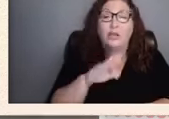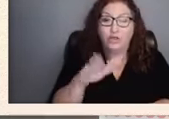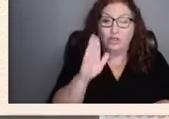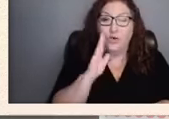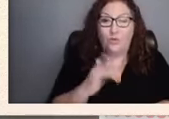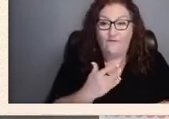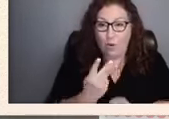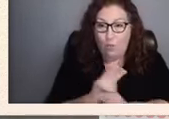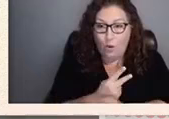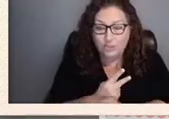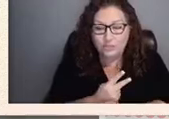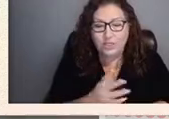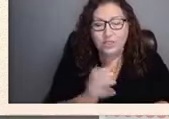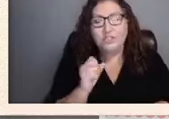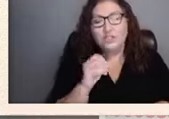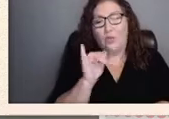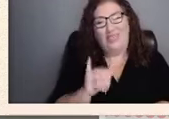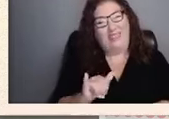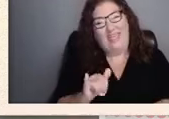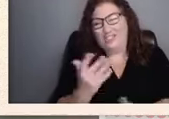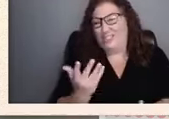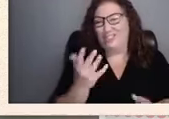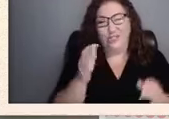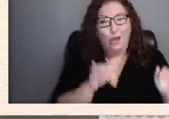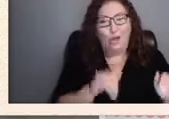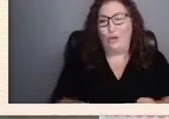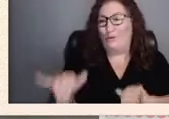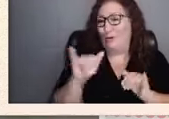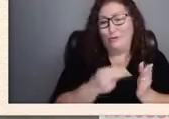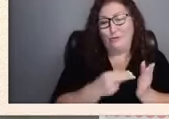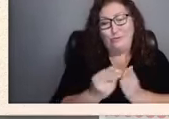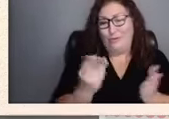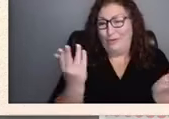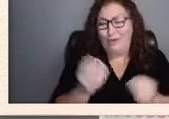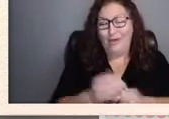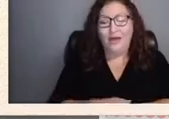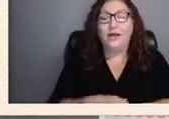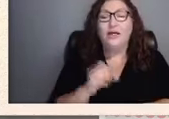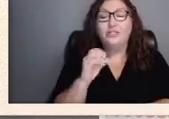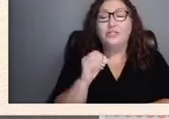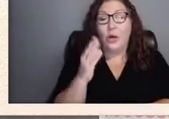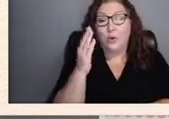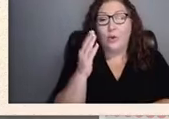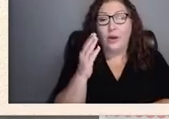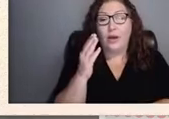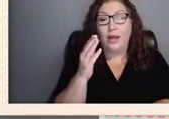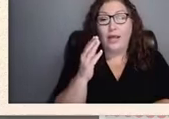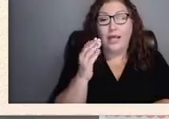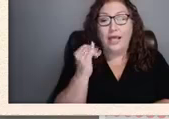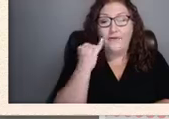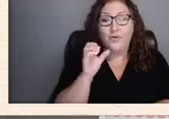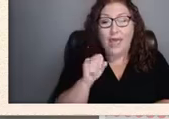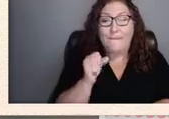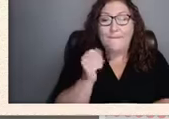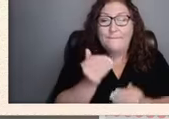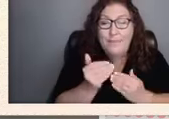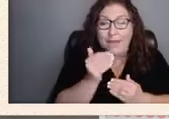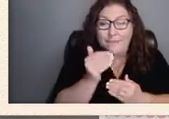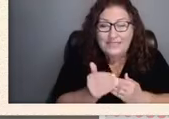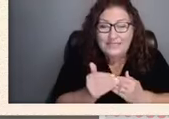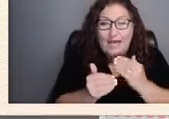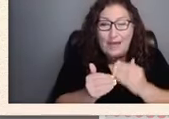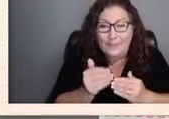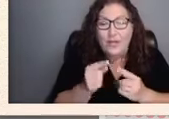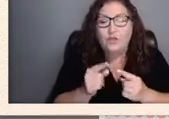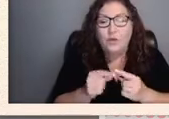And that is just a universal truth. And so to the degree to which you can take a baby step today toward greater structure, again,